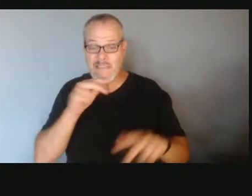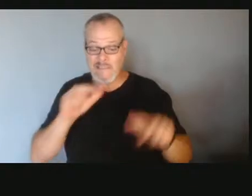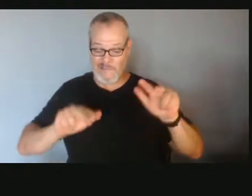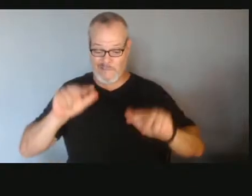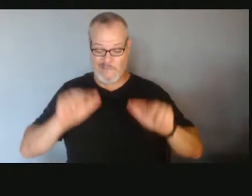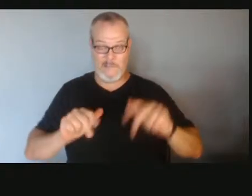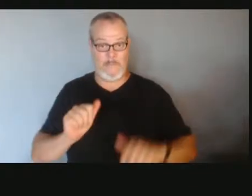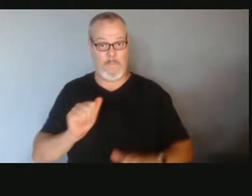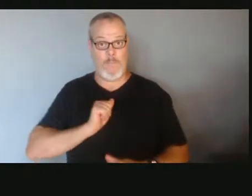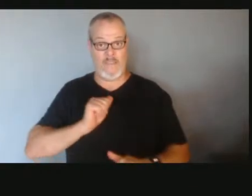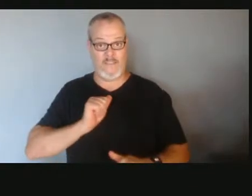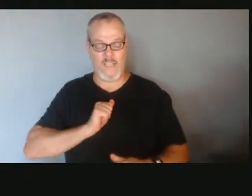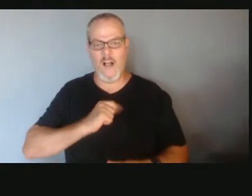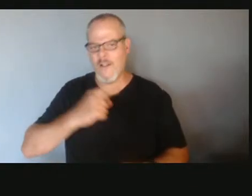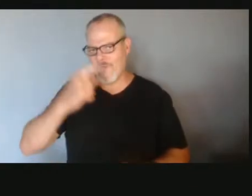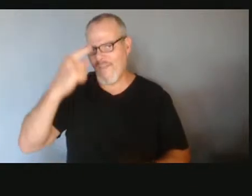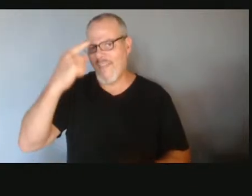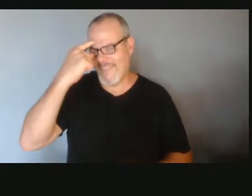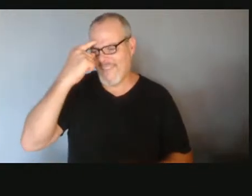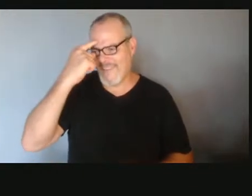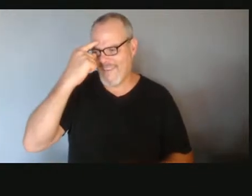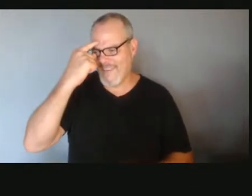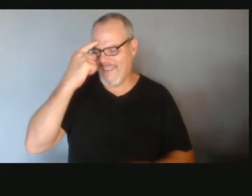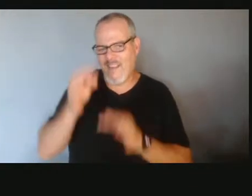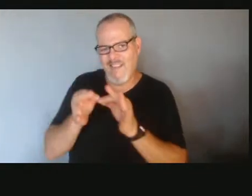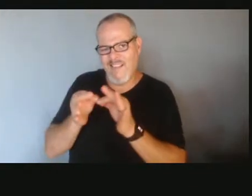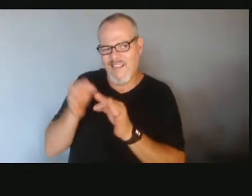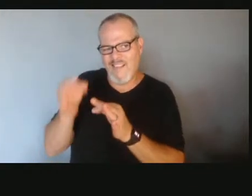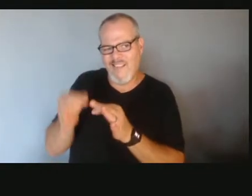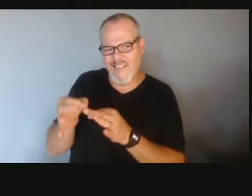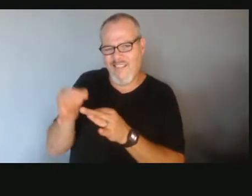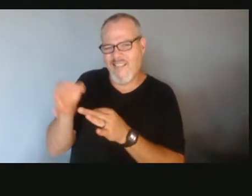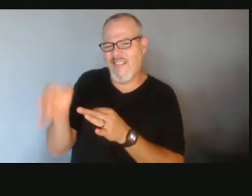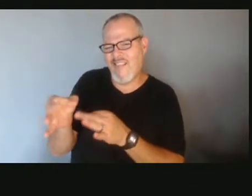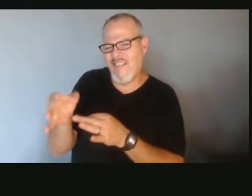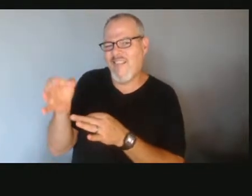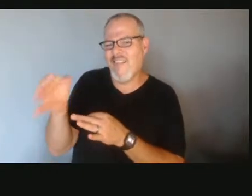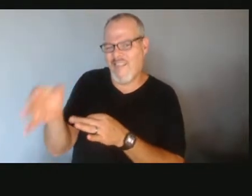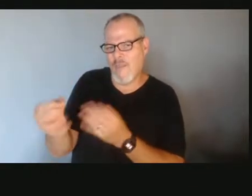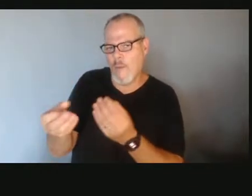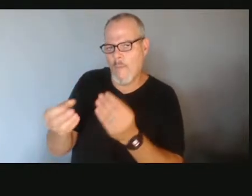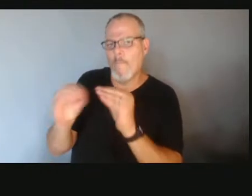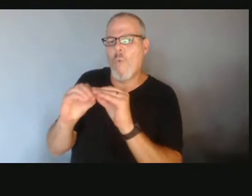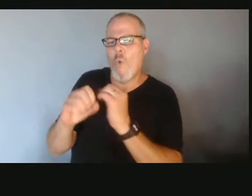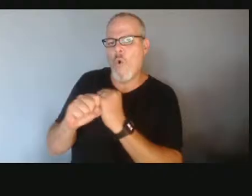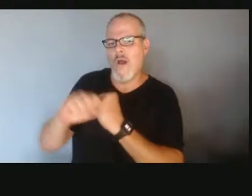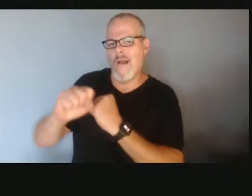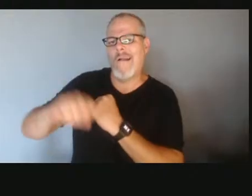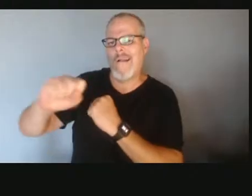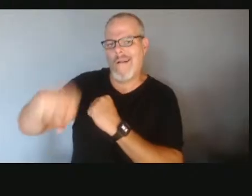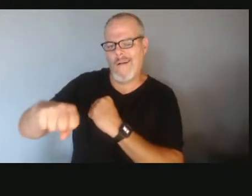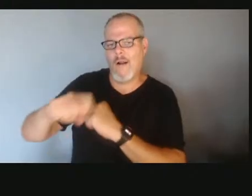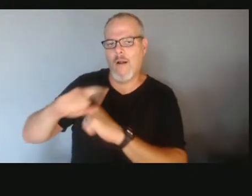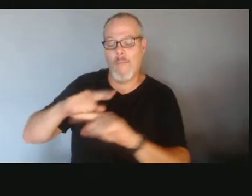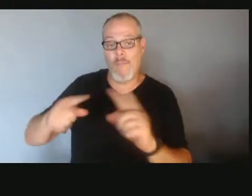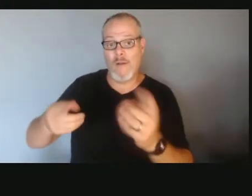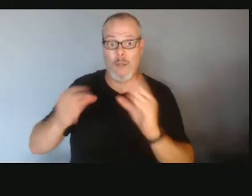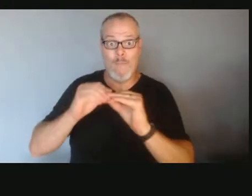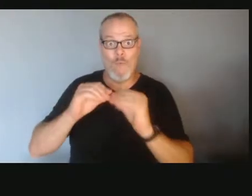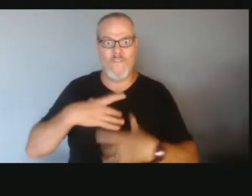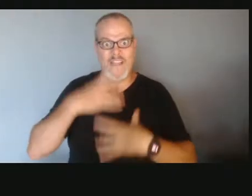myself personally think that it might delay a little bit longer, and we'll make it for an interesting update next